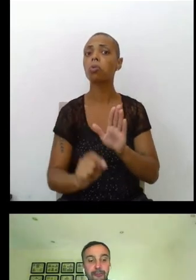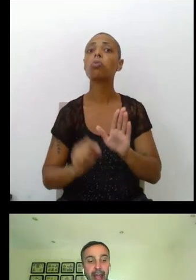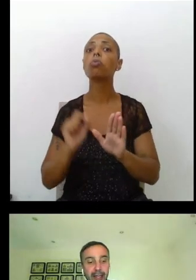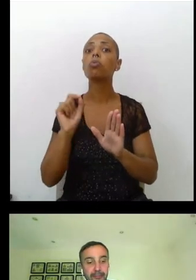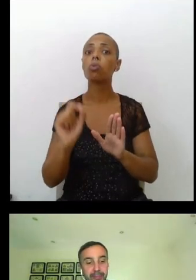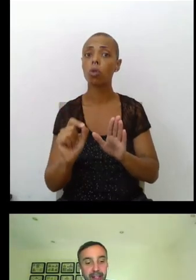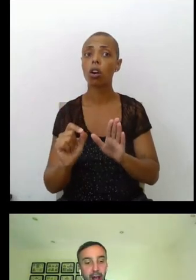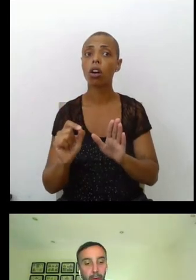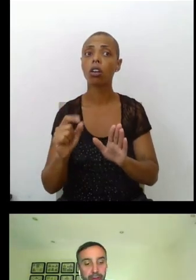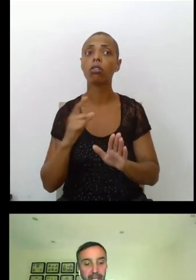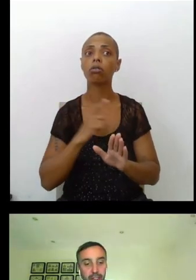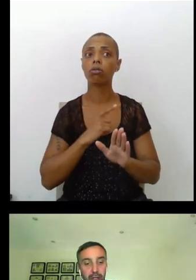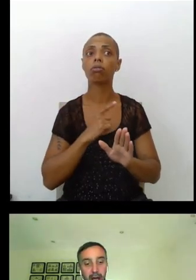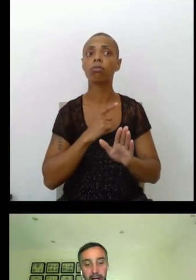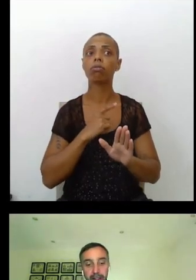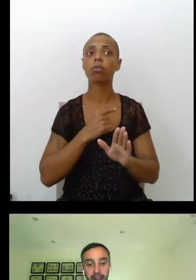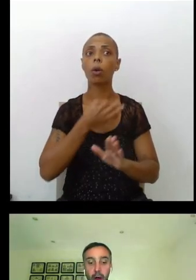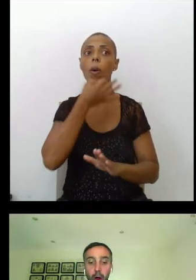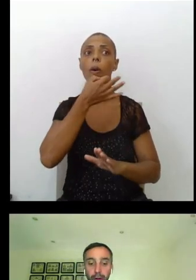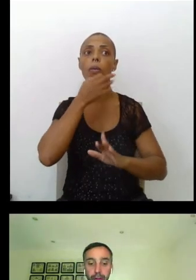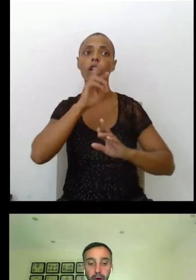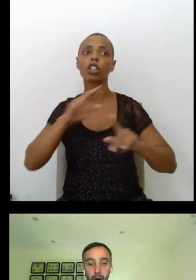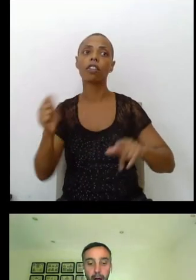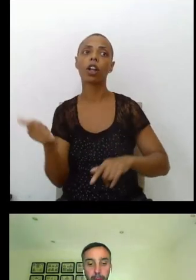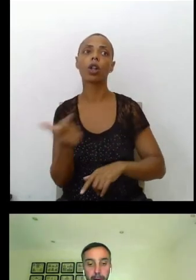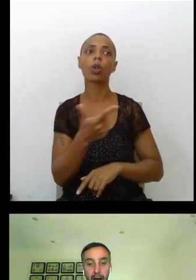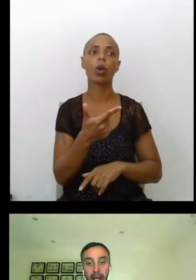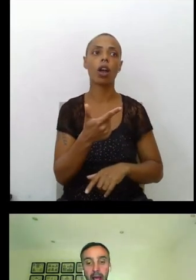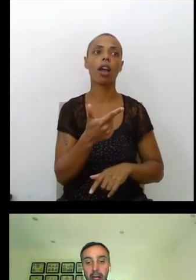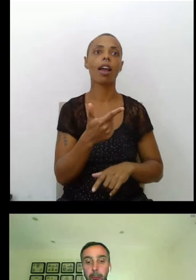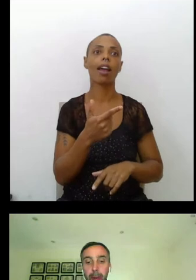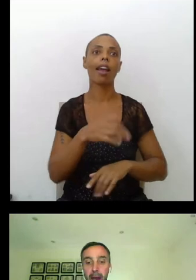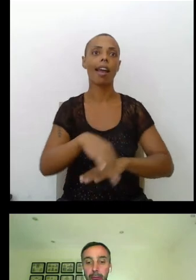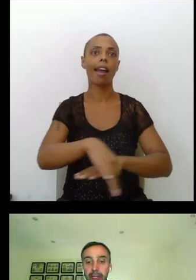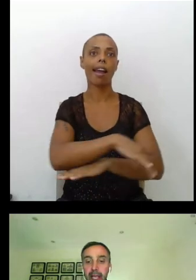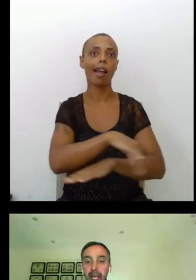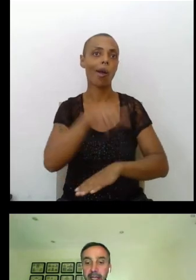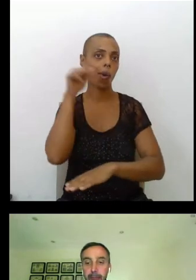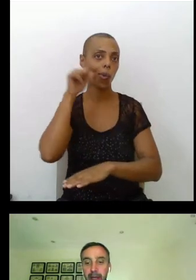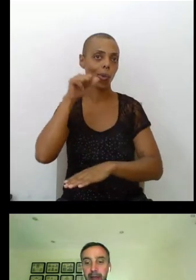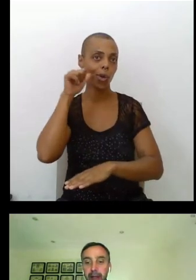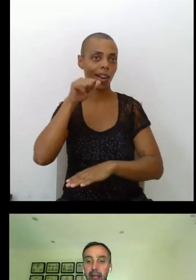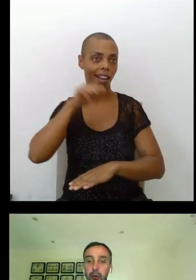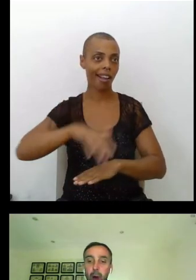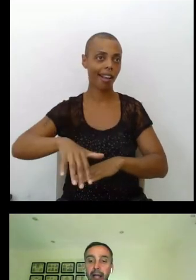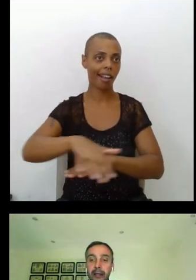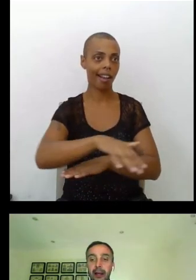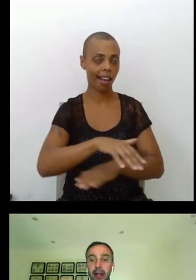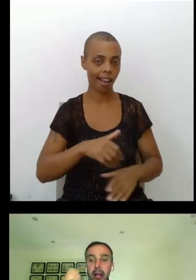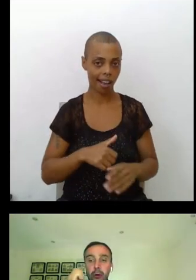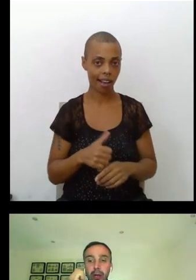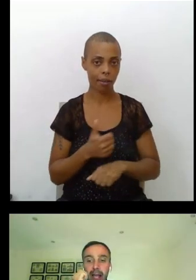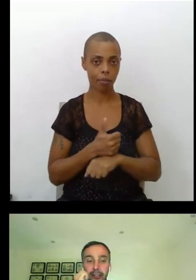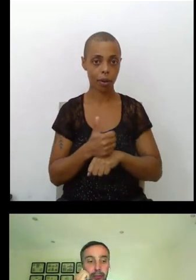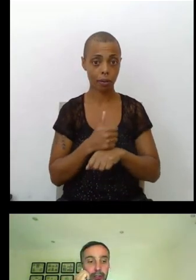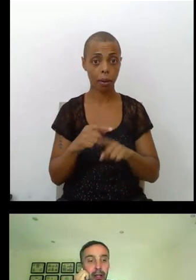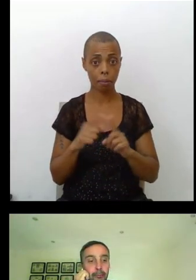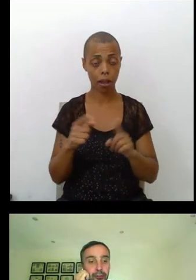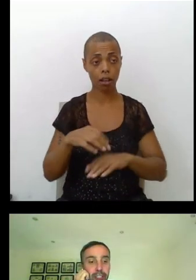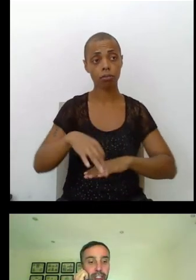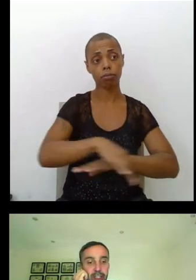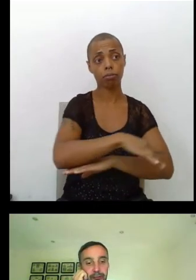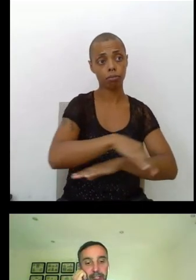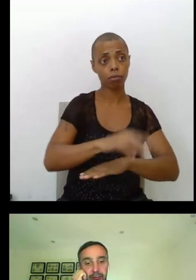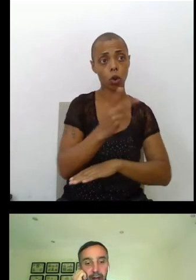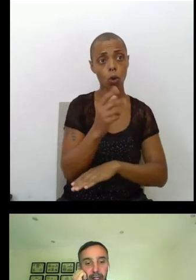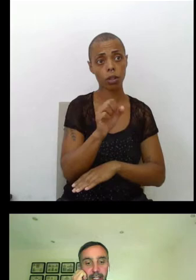the fact that homosexual Architects also occupy a comparably independent and quite localizable